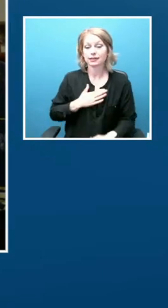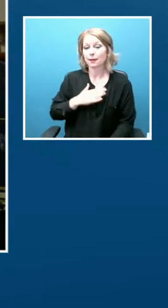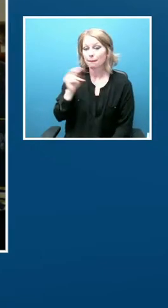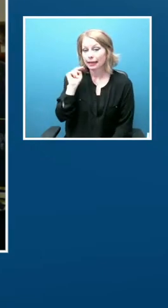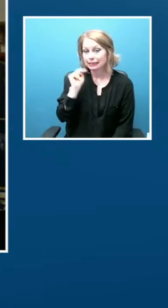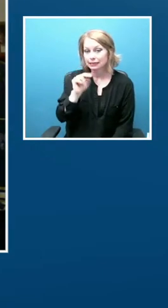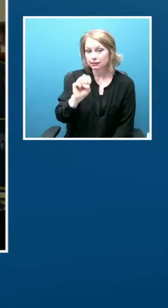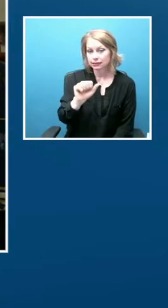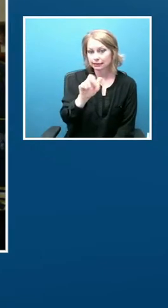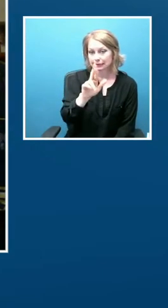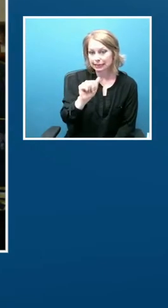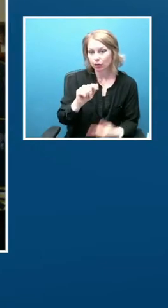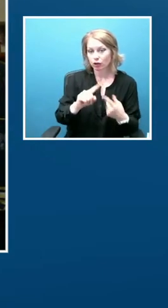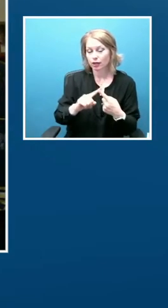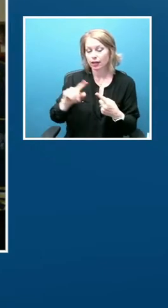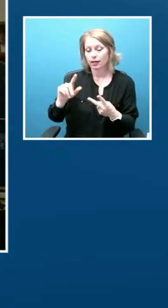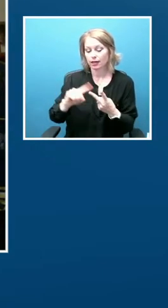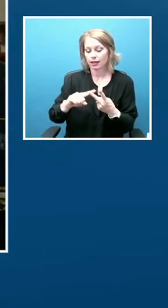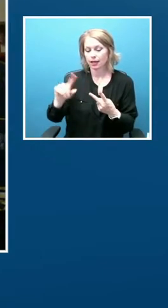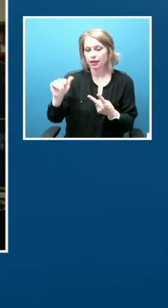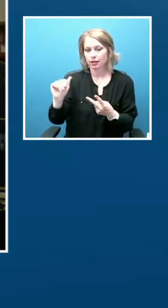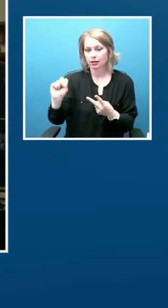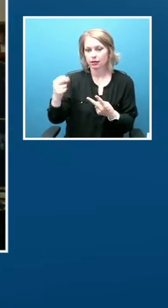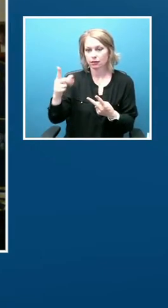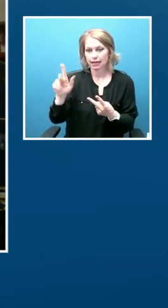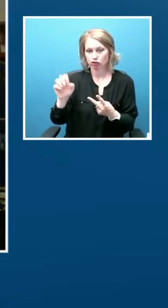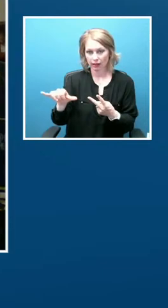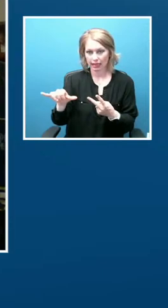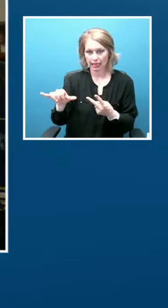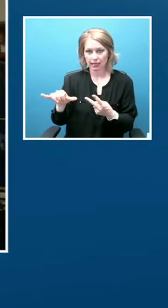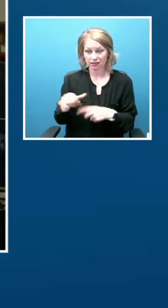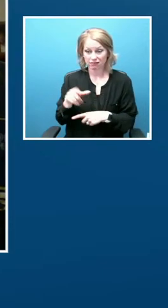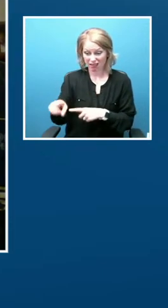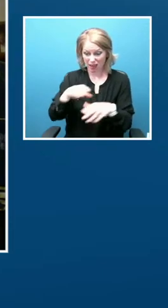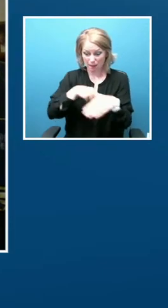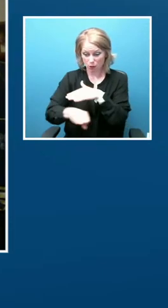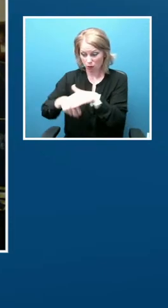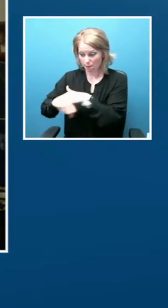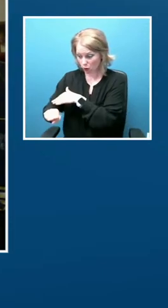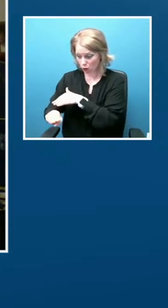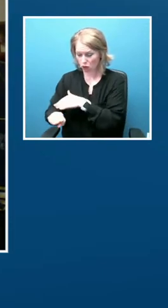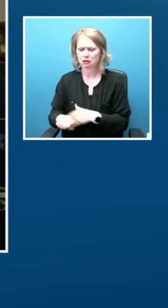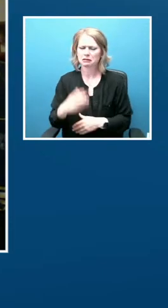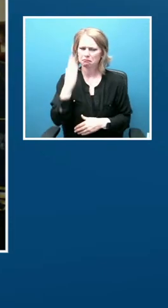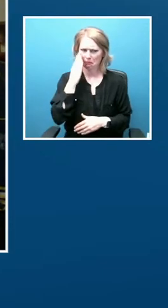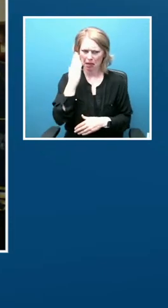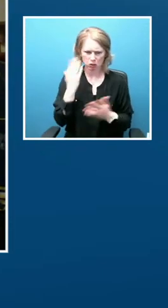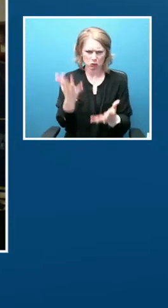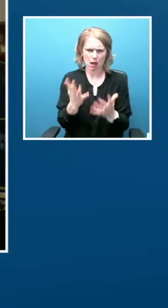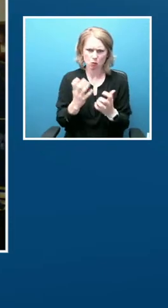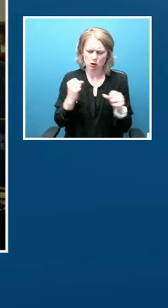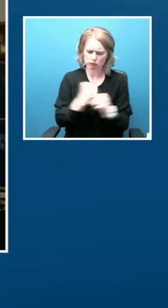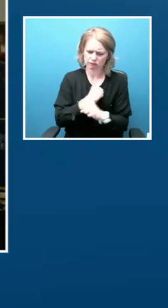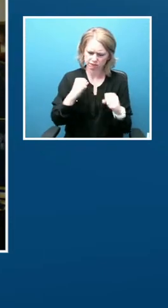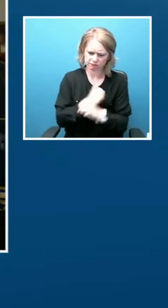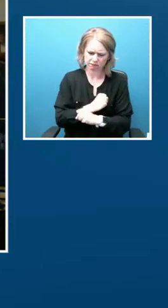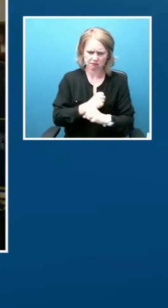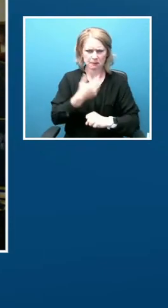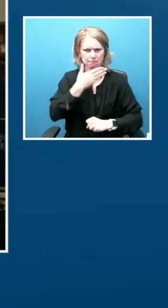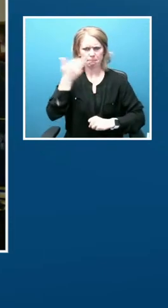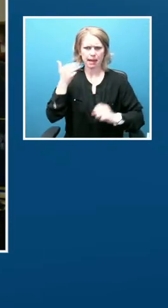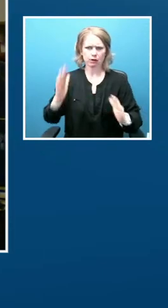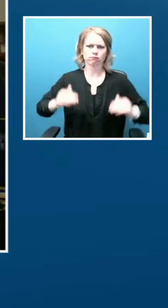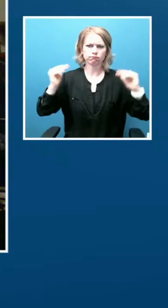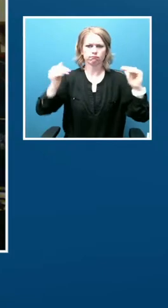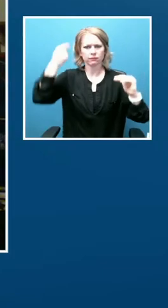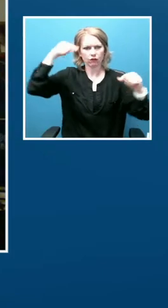and Ashley, came into the world, I knew I wanted to do something better for this party. In all the capacities that I